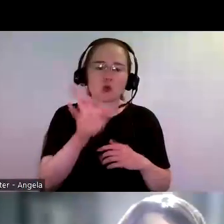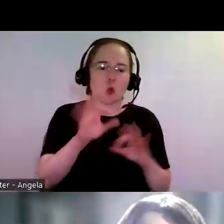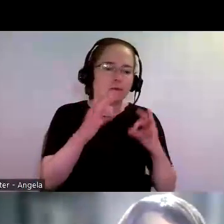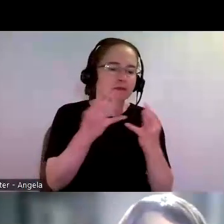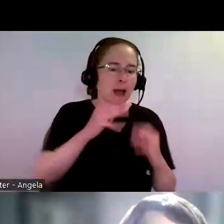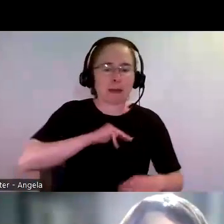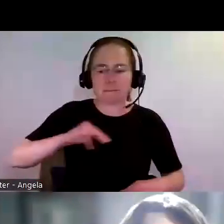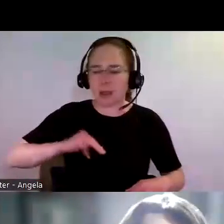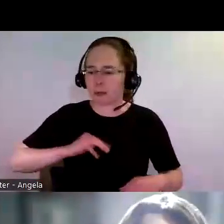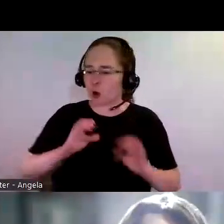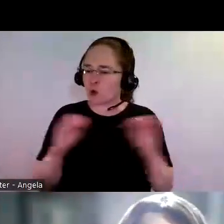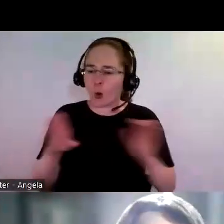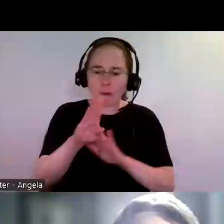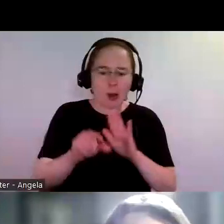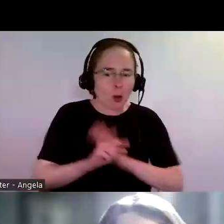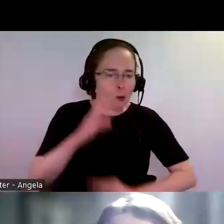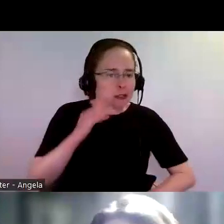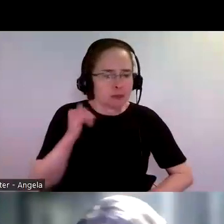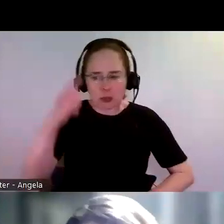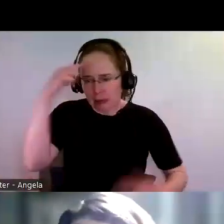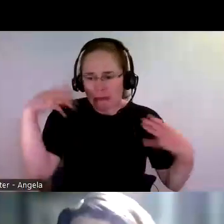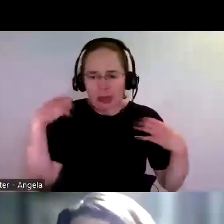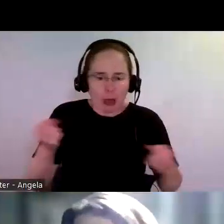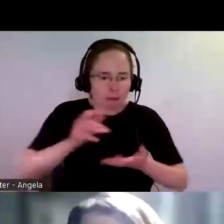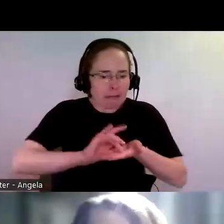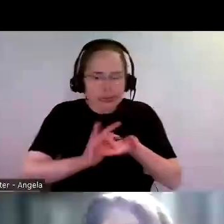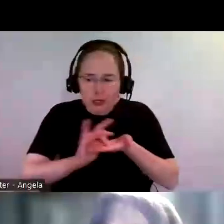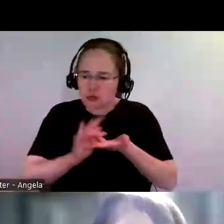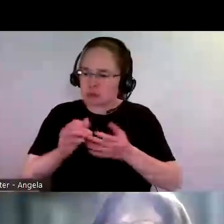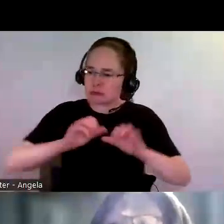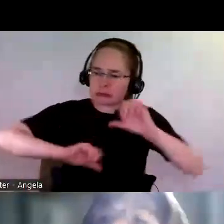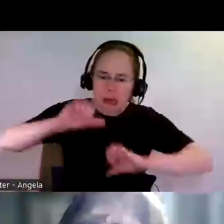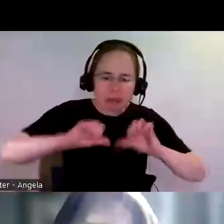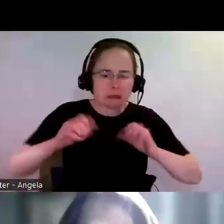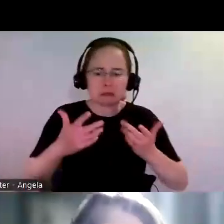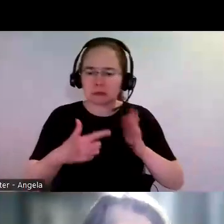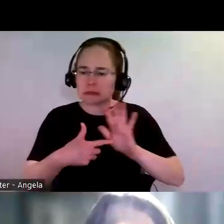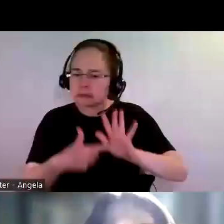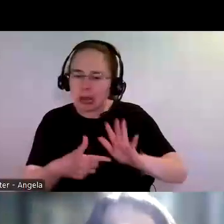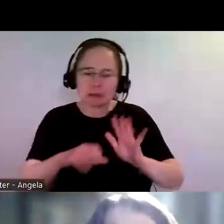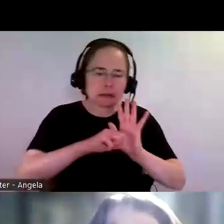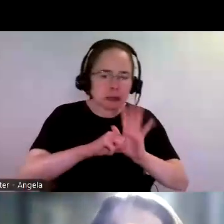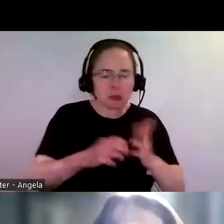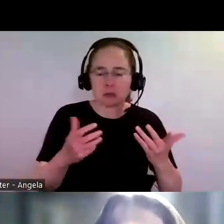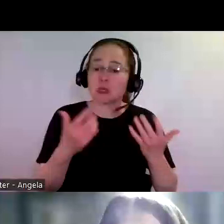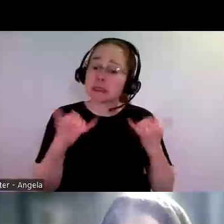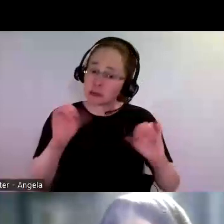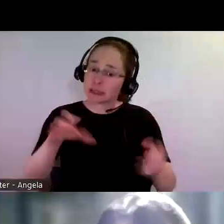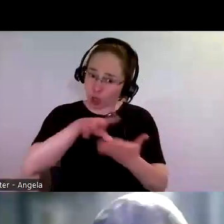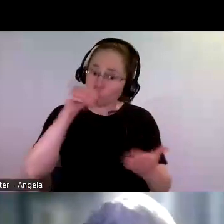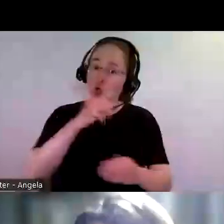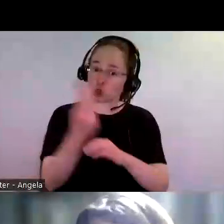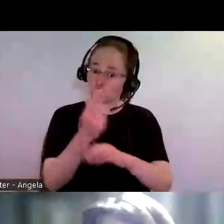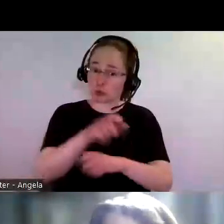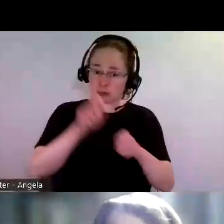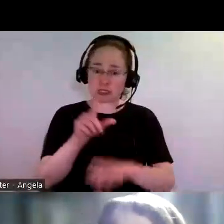in mental health and medications and signs and symptoms can learn to use certain